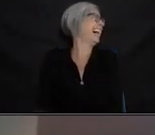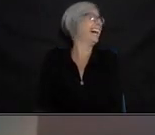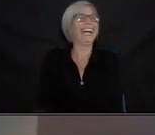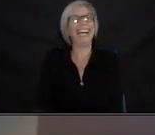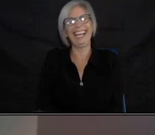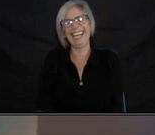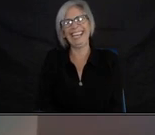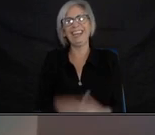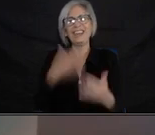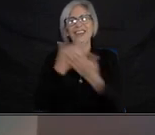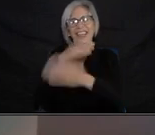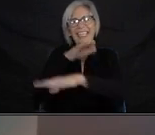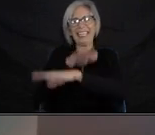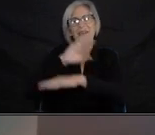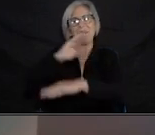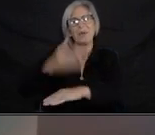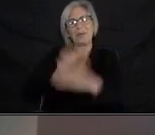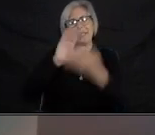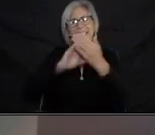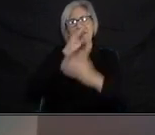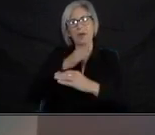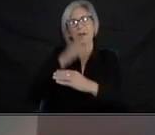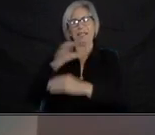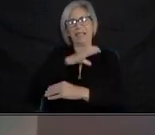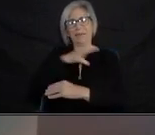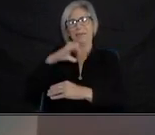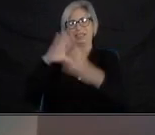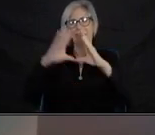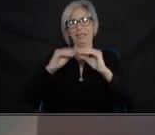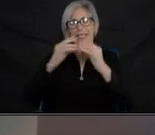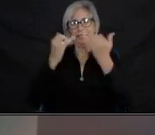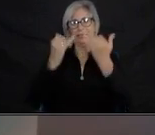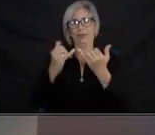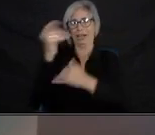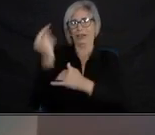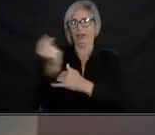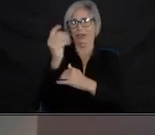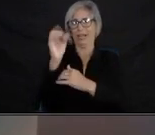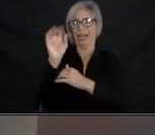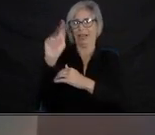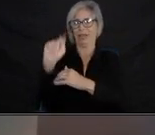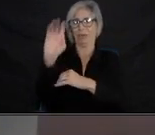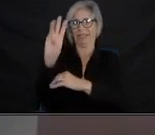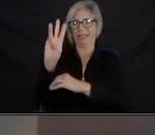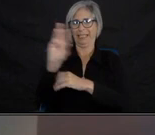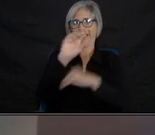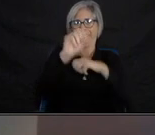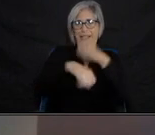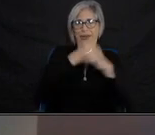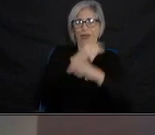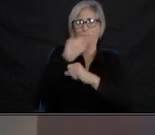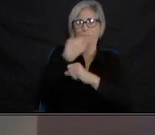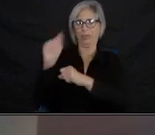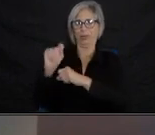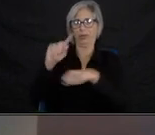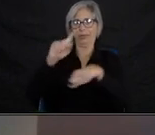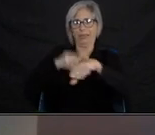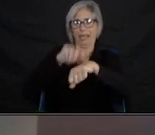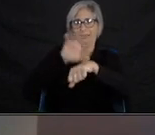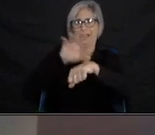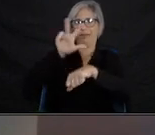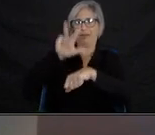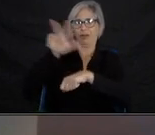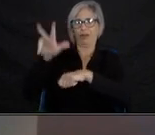Good evening and welcome to the City of Boynton Beach City Commission meeting today, Tuesday, October 6, 2020, at